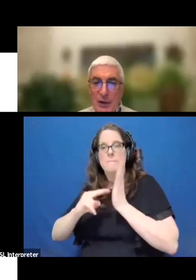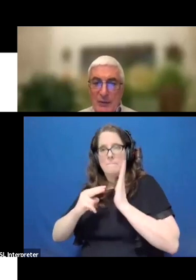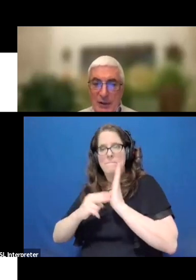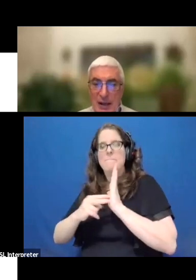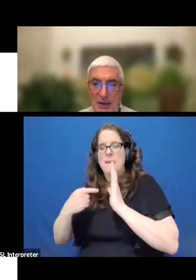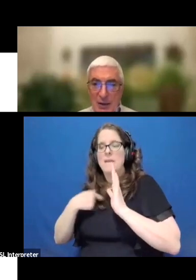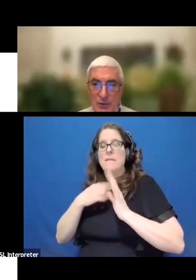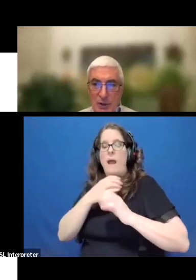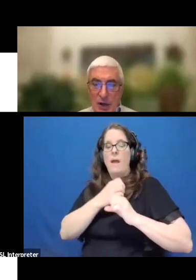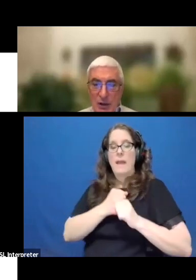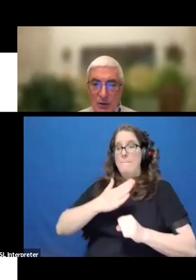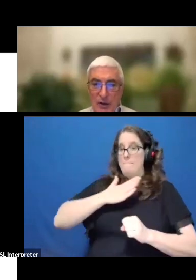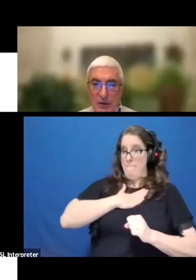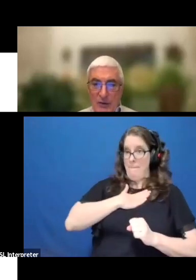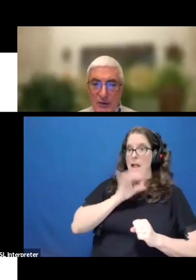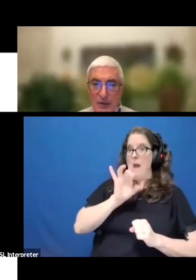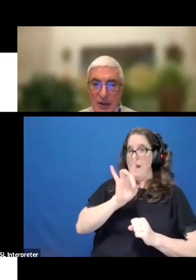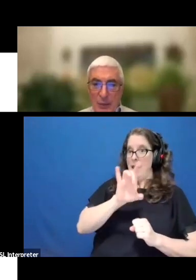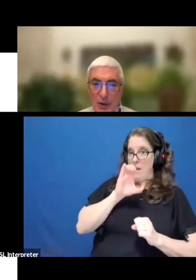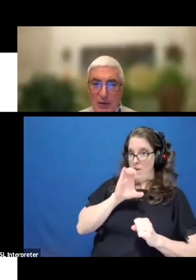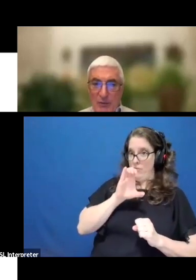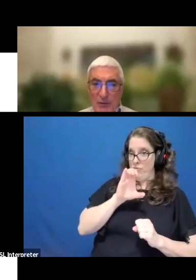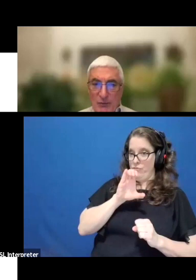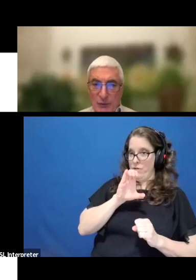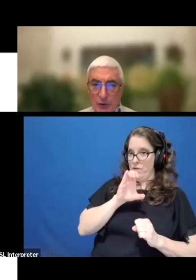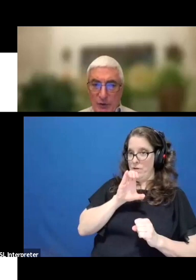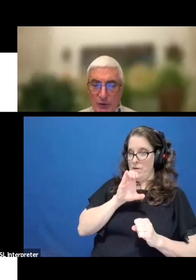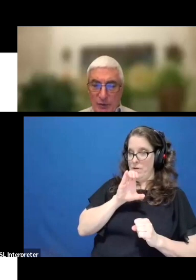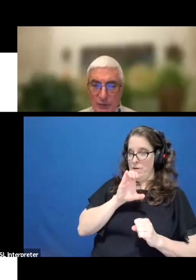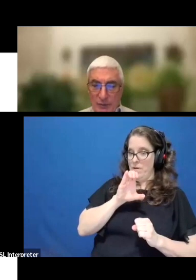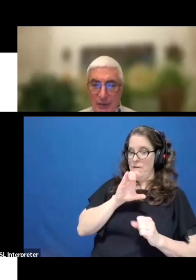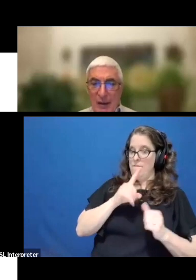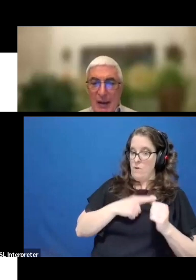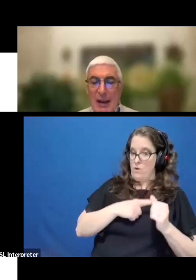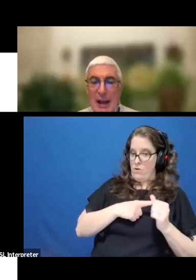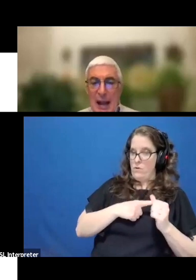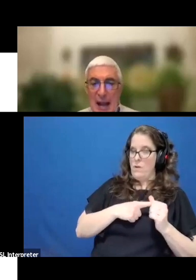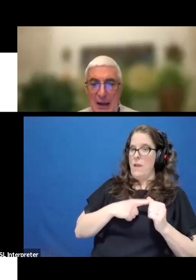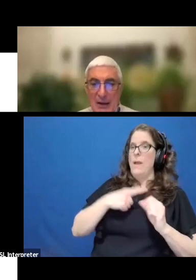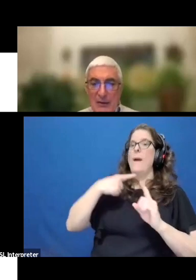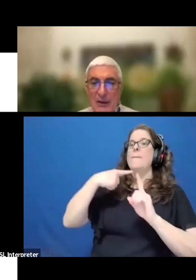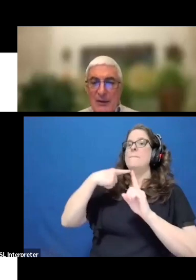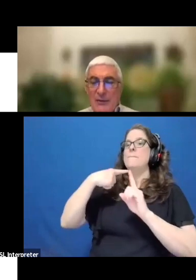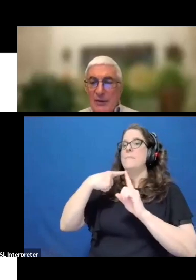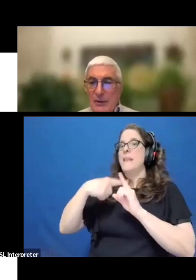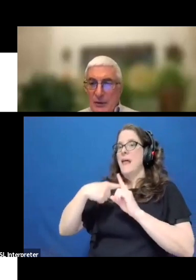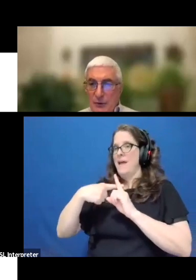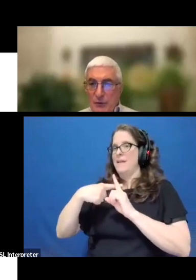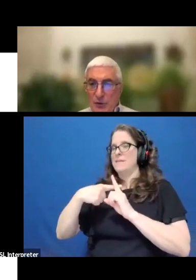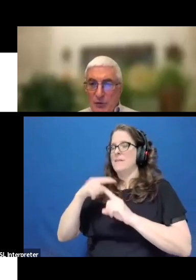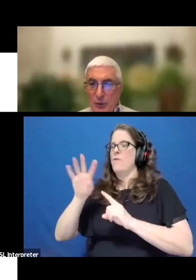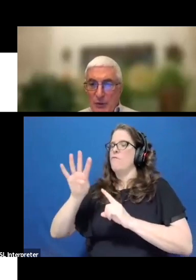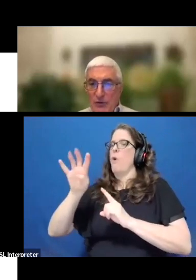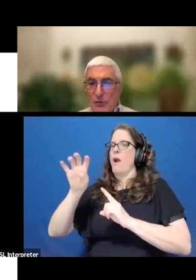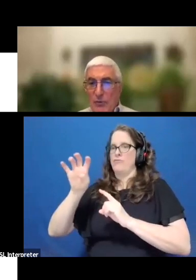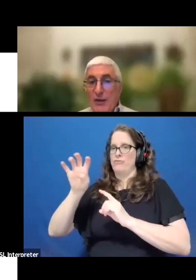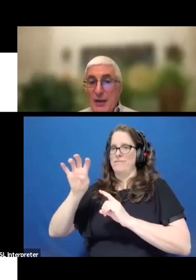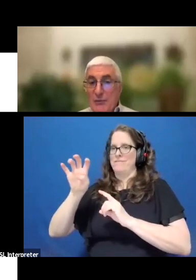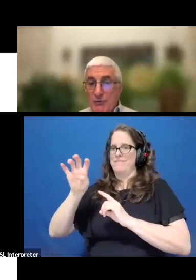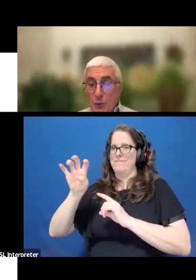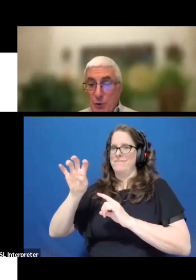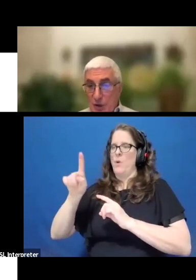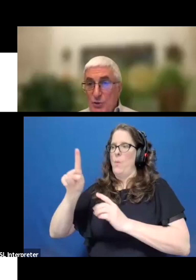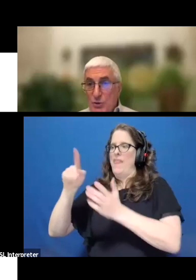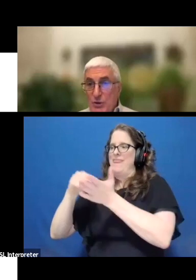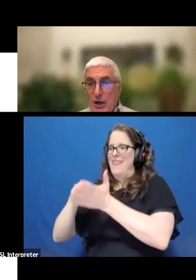they would get the $800 SSDI benefit first, and they'd get the difference between the two. They'd